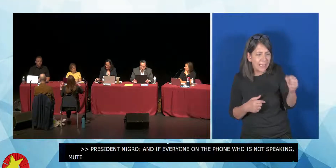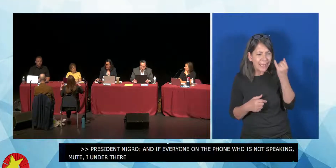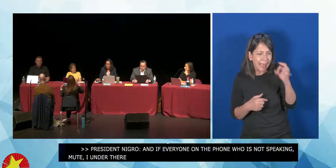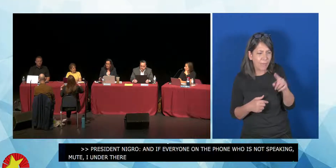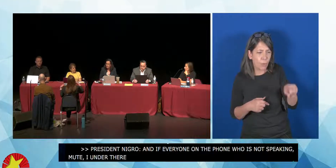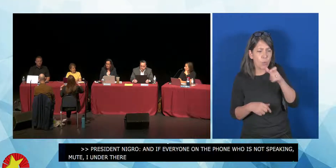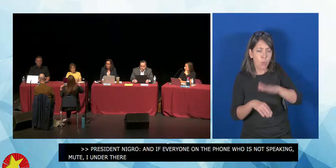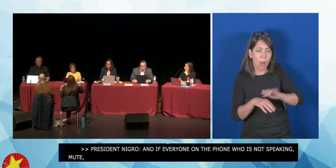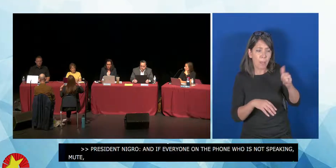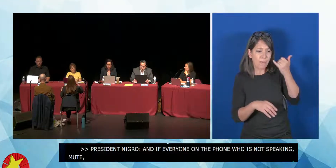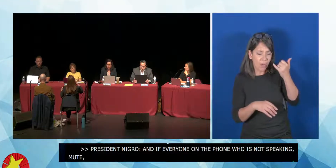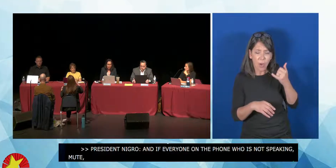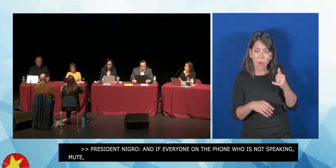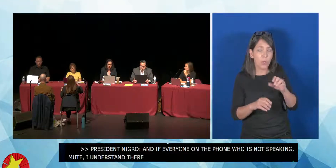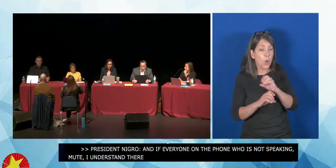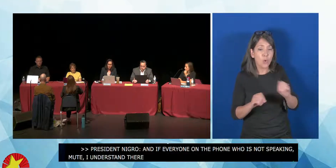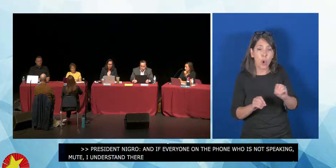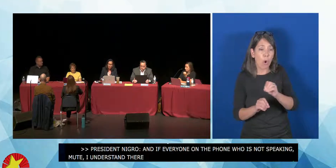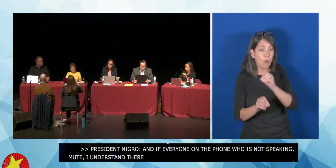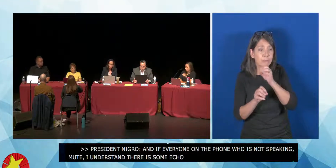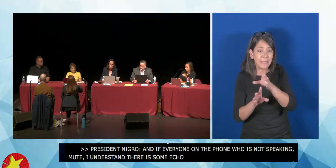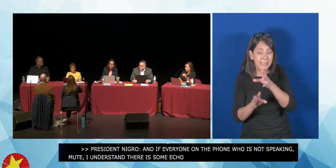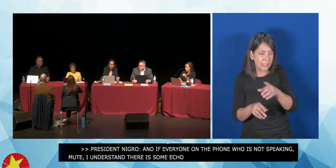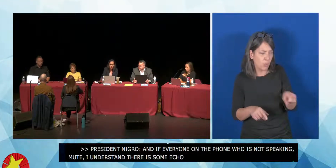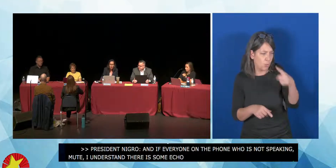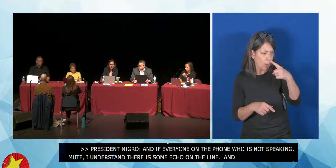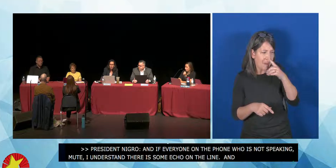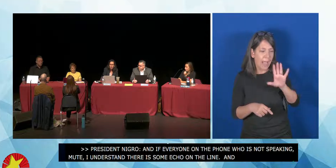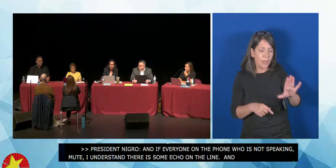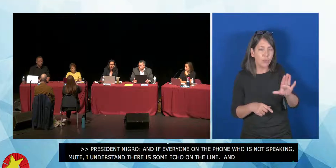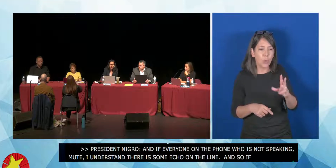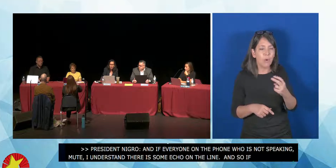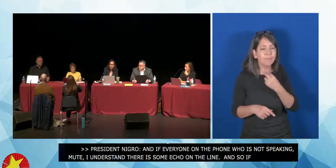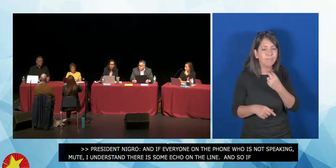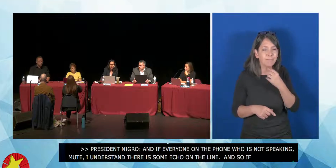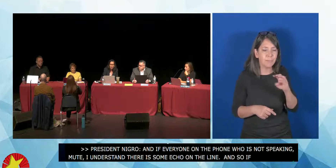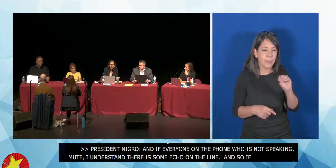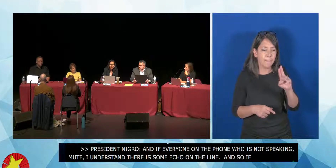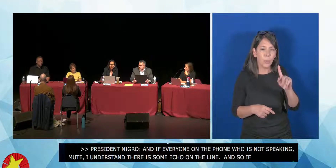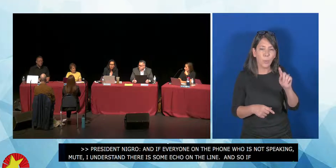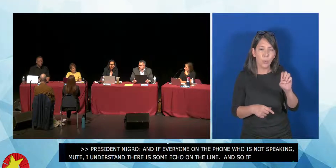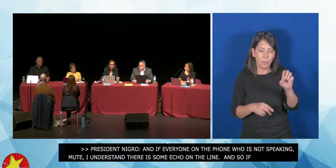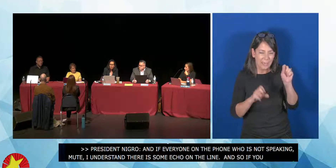everyone who's not speaking be on mute and then unmute to speak.